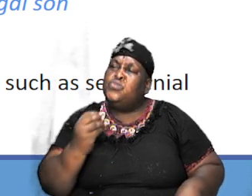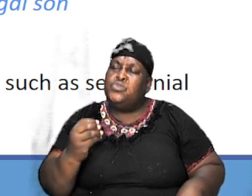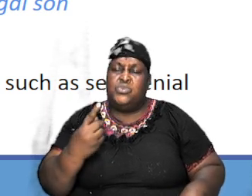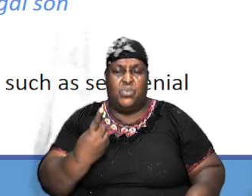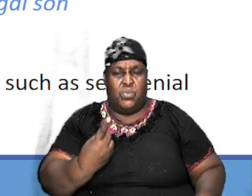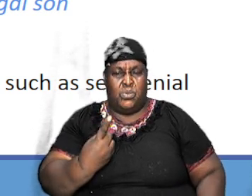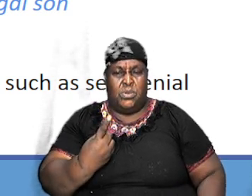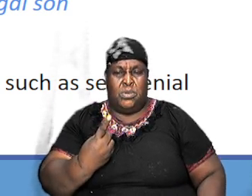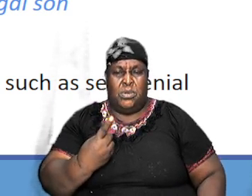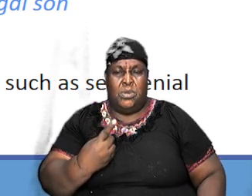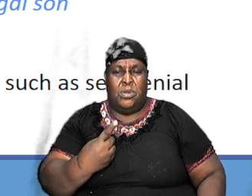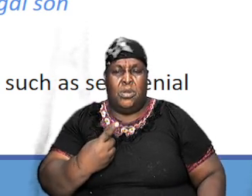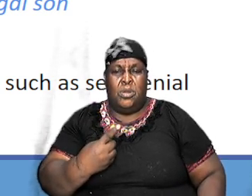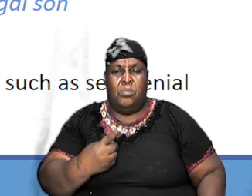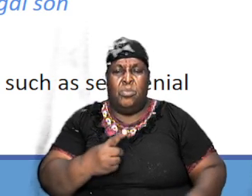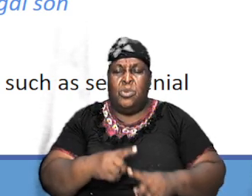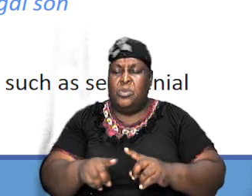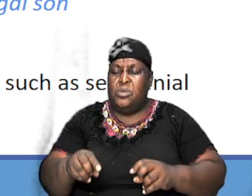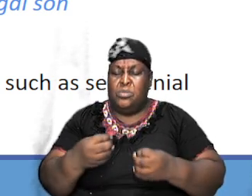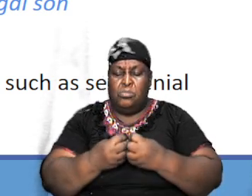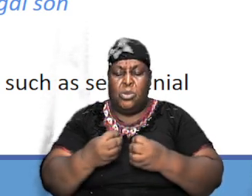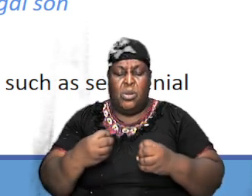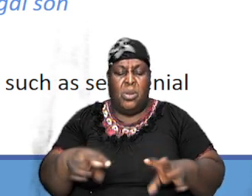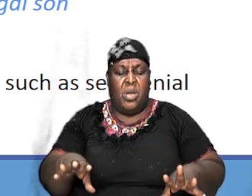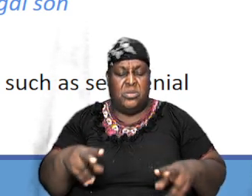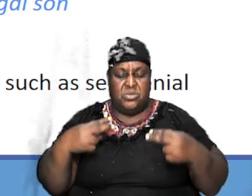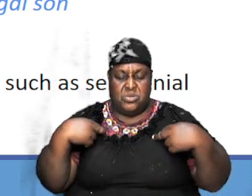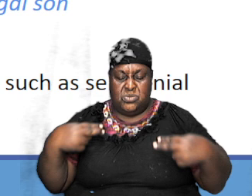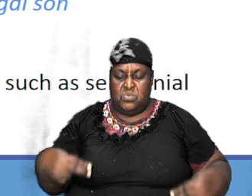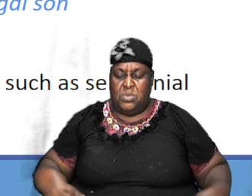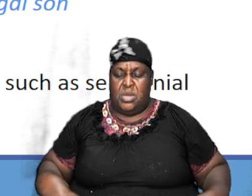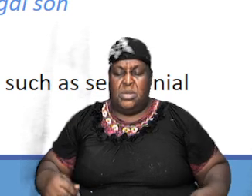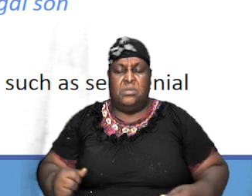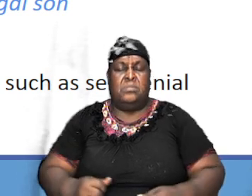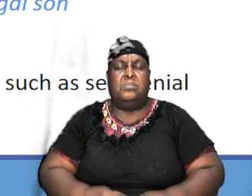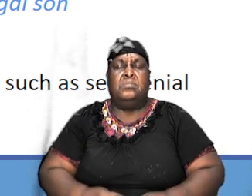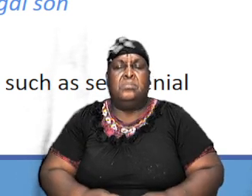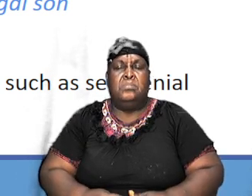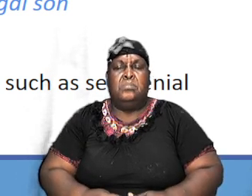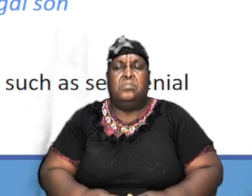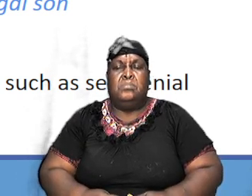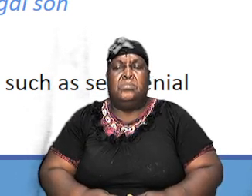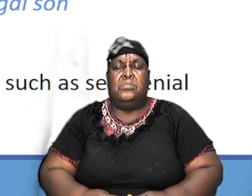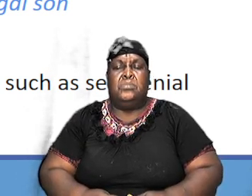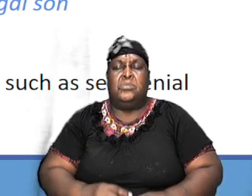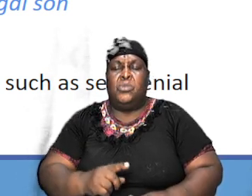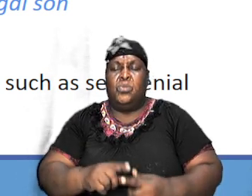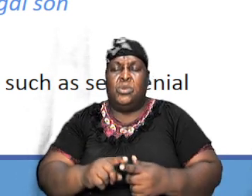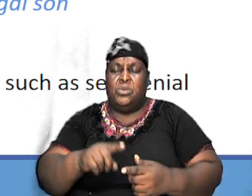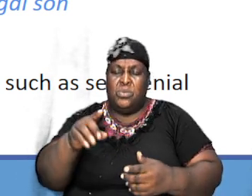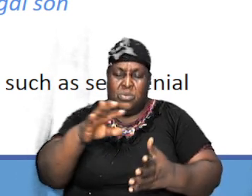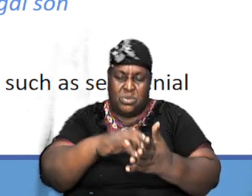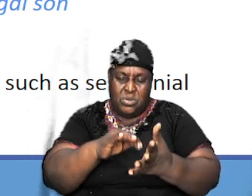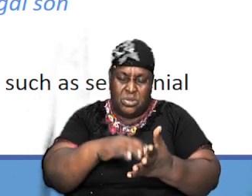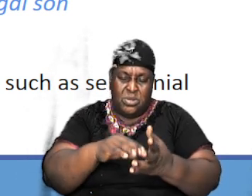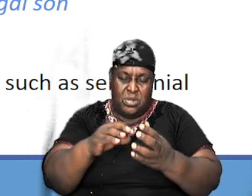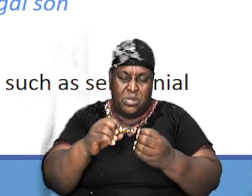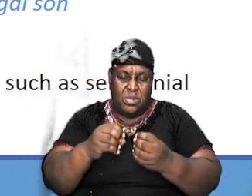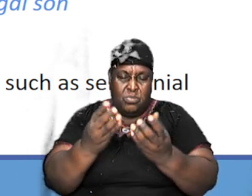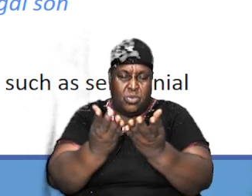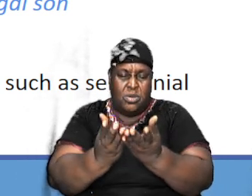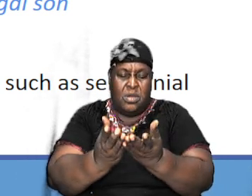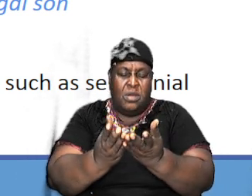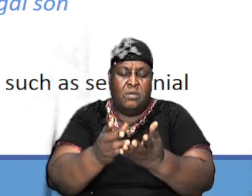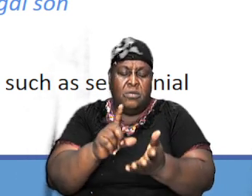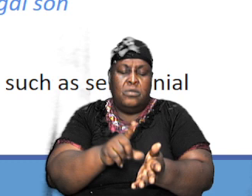but lost humanity. And so when you look at the book of Luke, a big part of